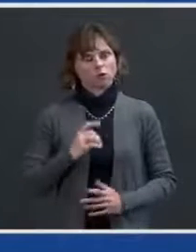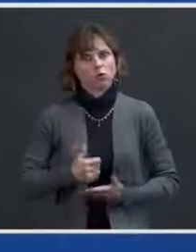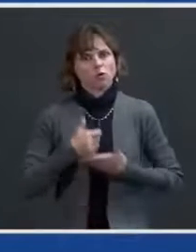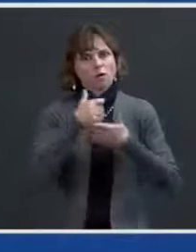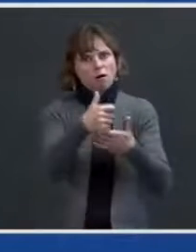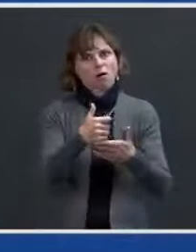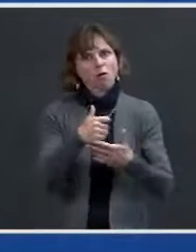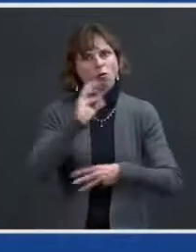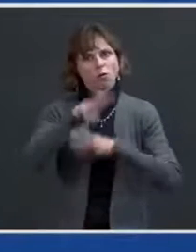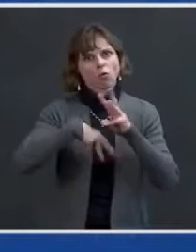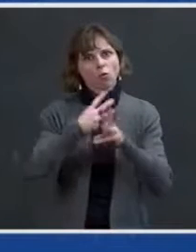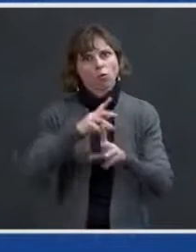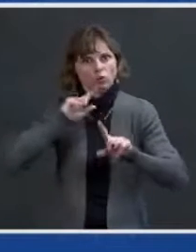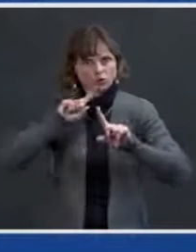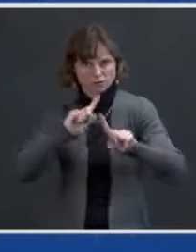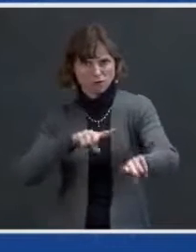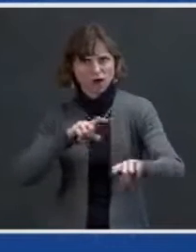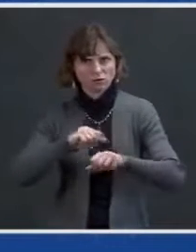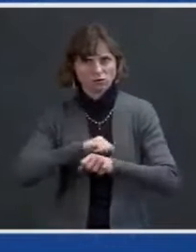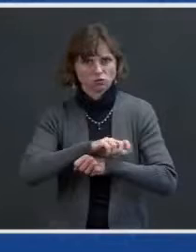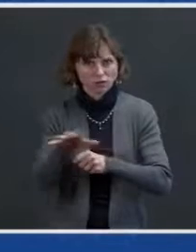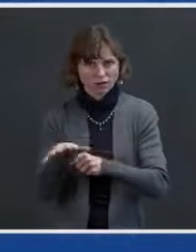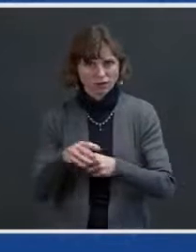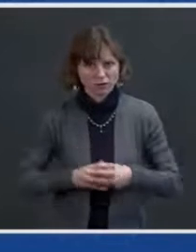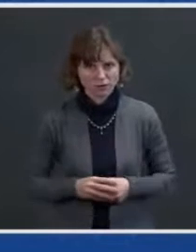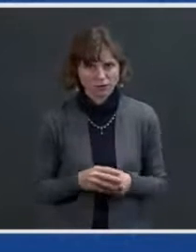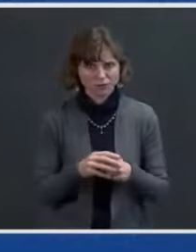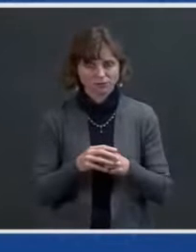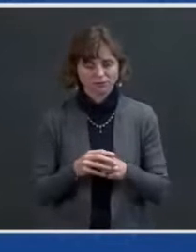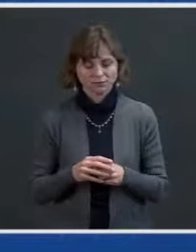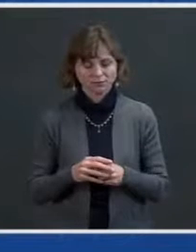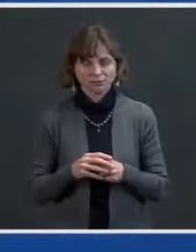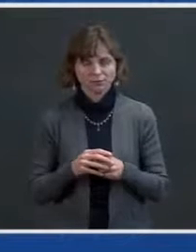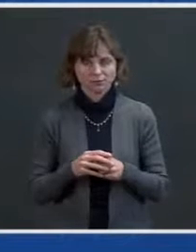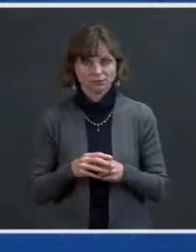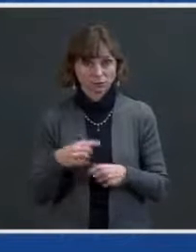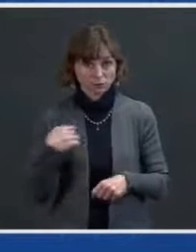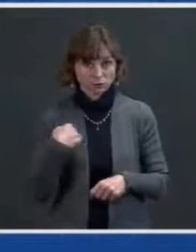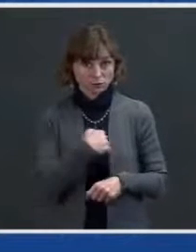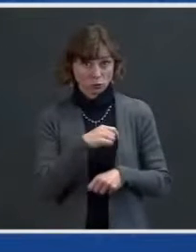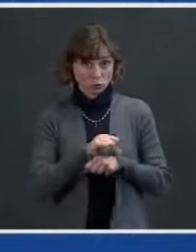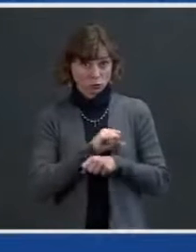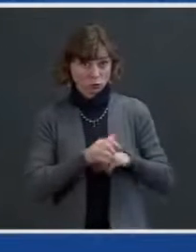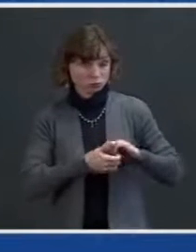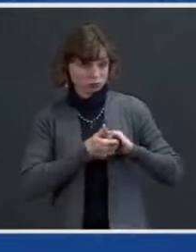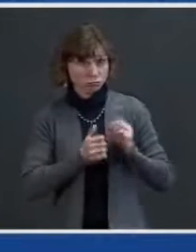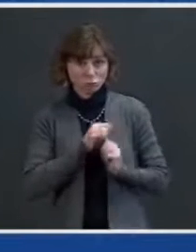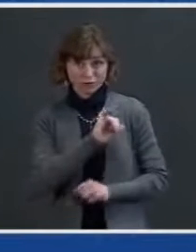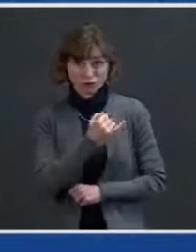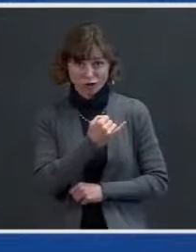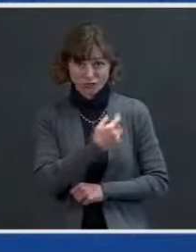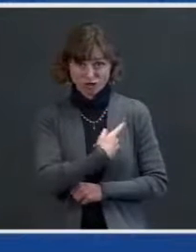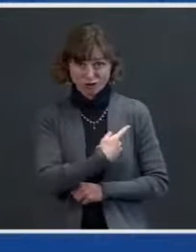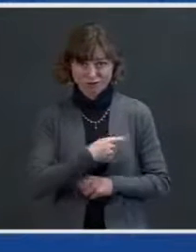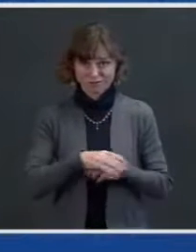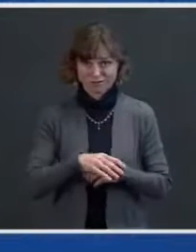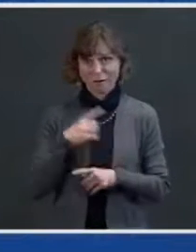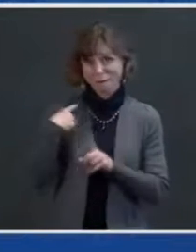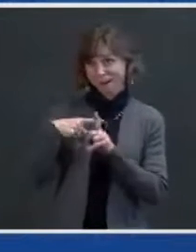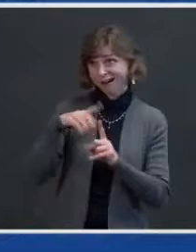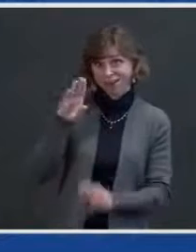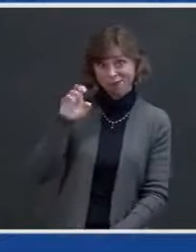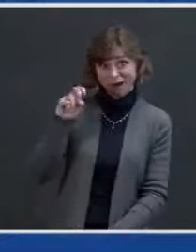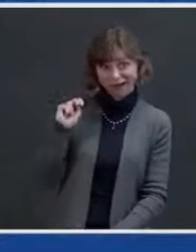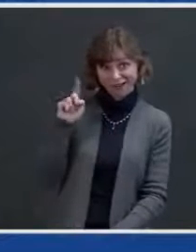to the pandemic. Through this collaboration with our colleagues at Johnson & Johnson and the Biden